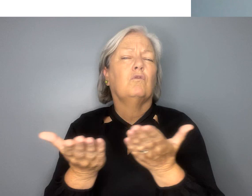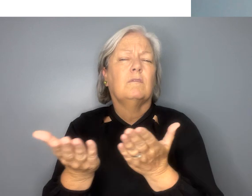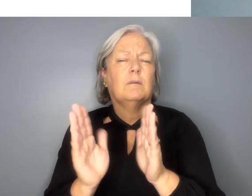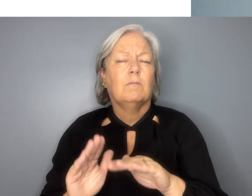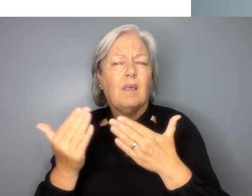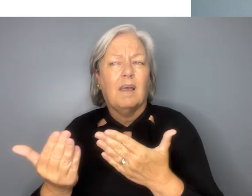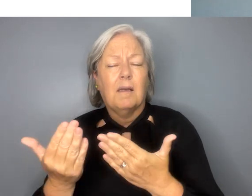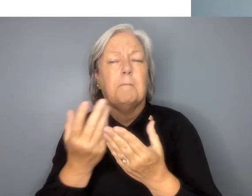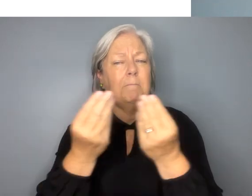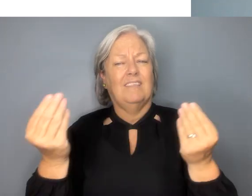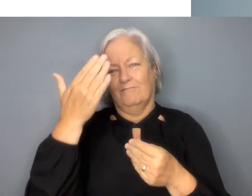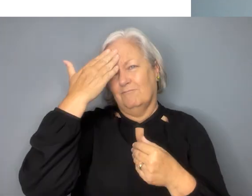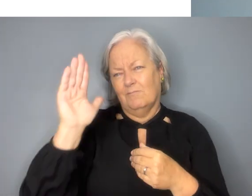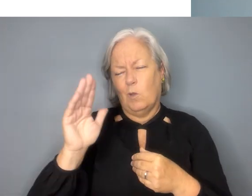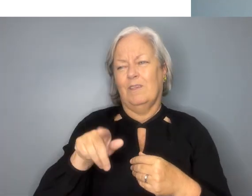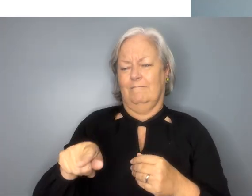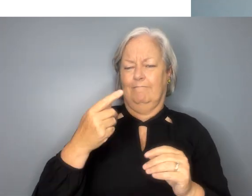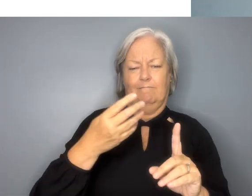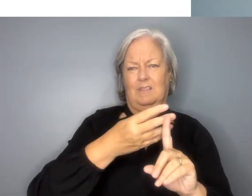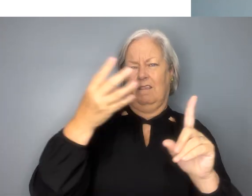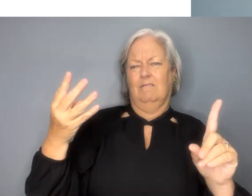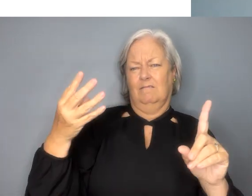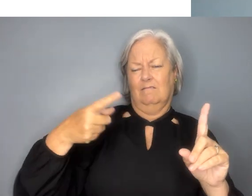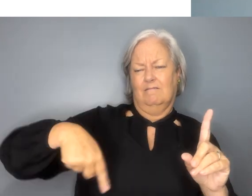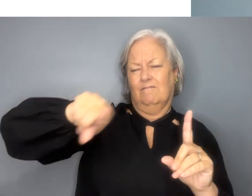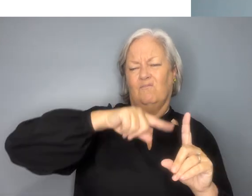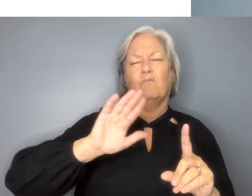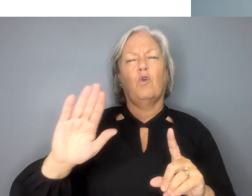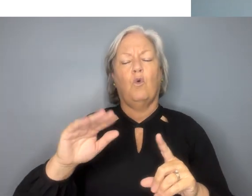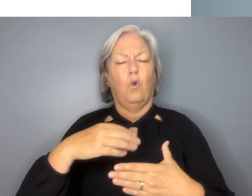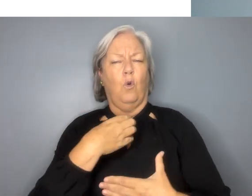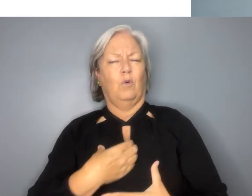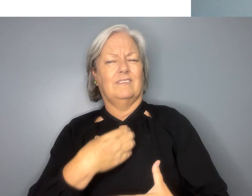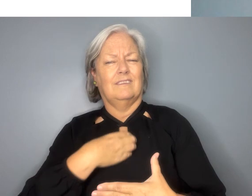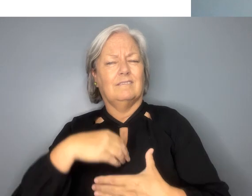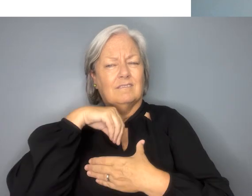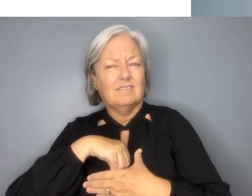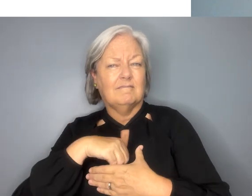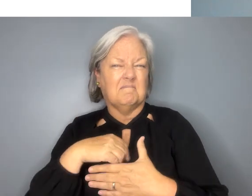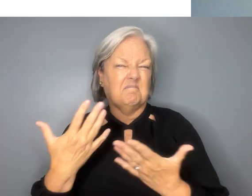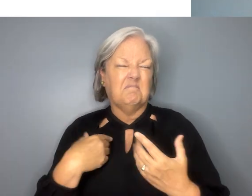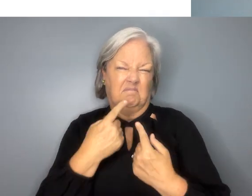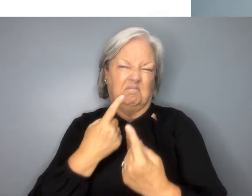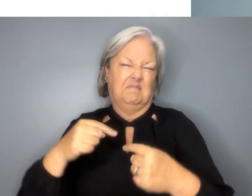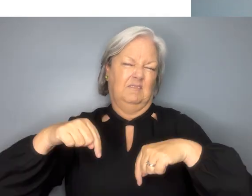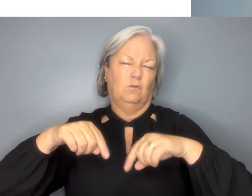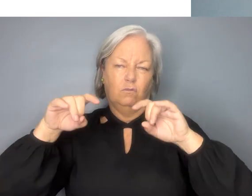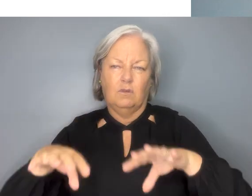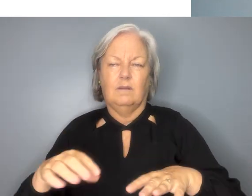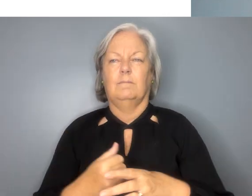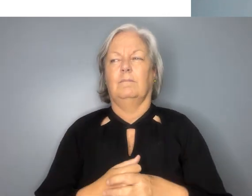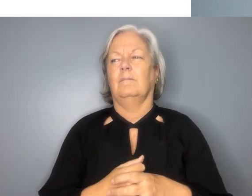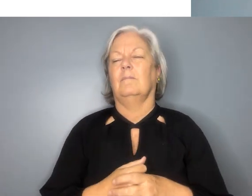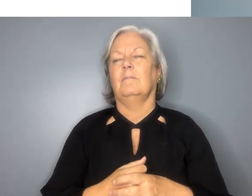are quite unaware of LGBTIQA plus identities, as we call them here in Australia. And I